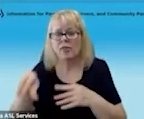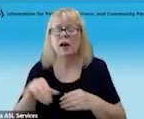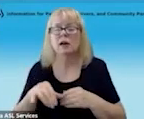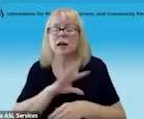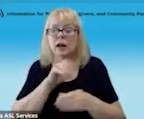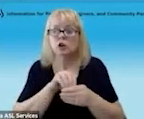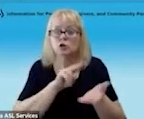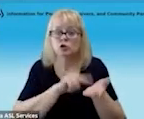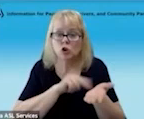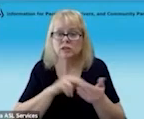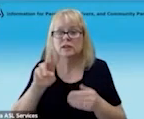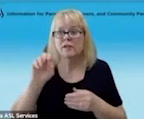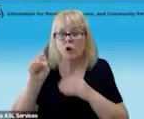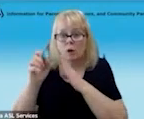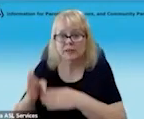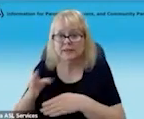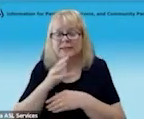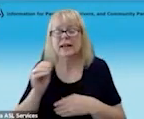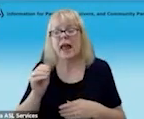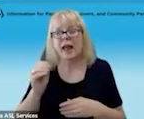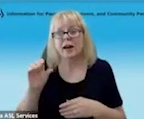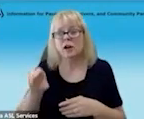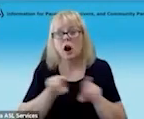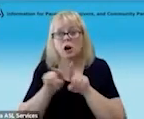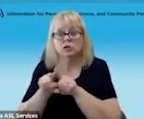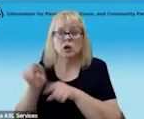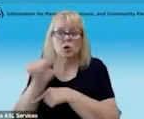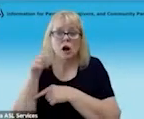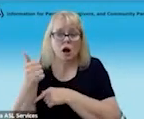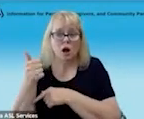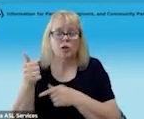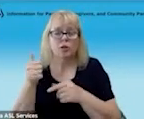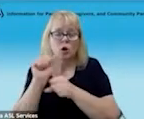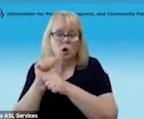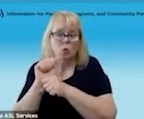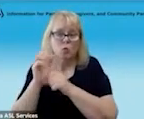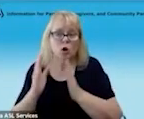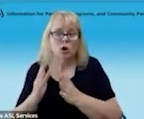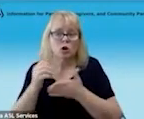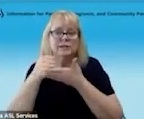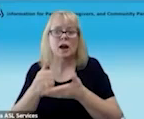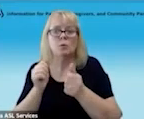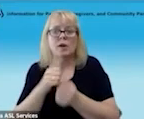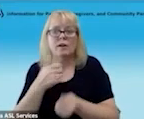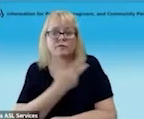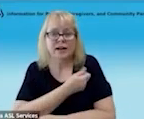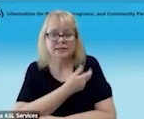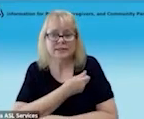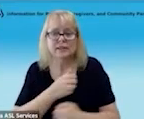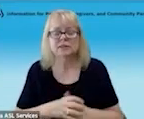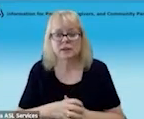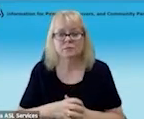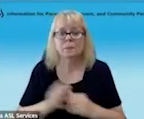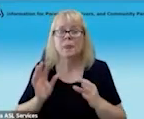in for sports physicals, well child checks, and Head Start evaluations. We've expanded our clinics to include nurses